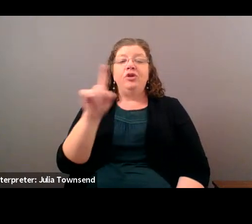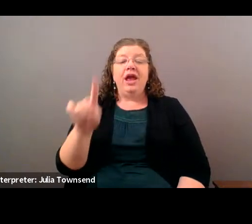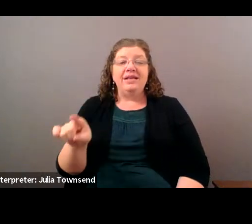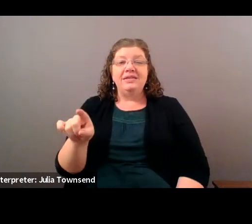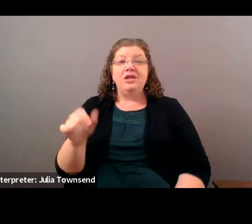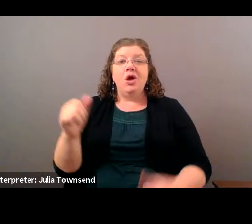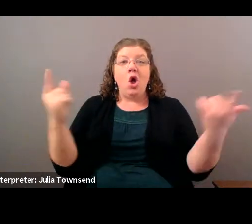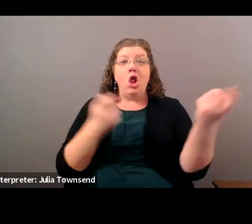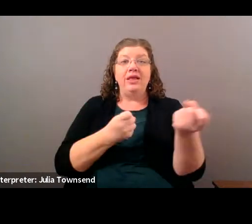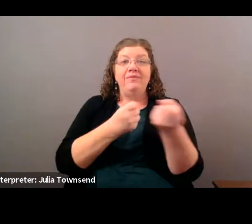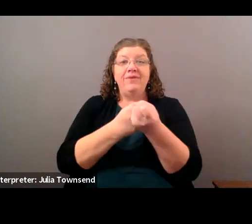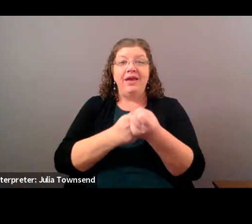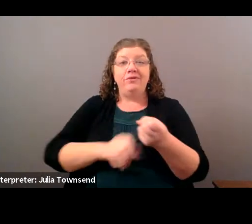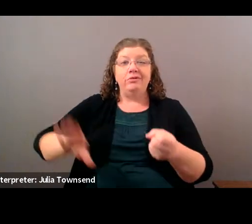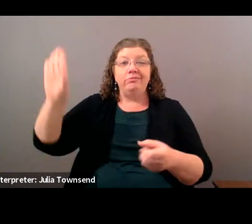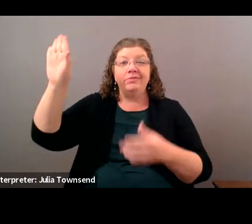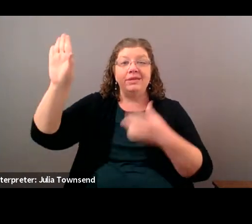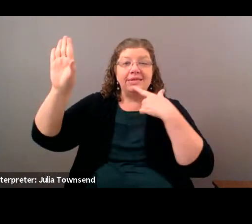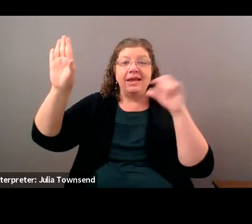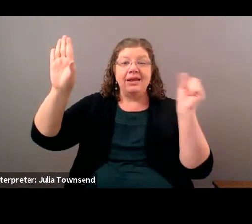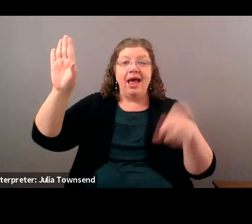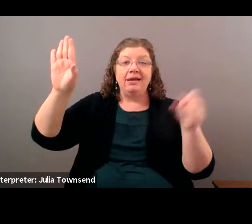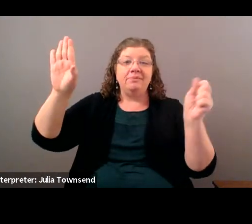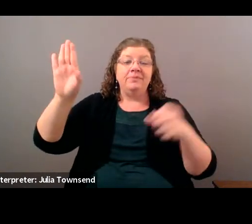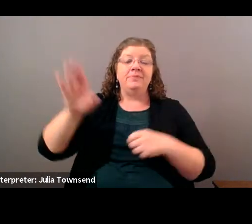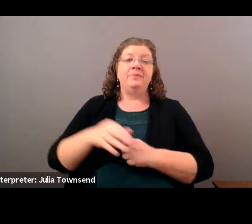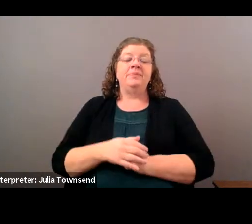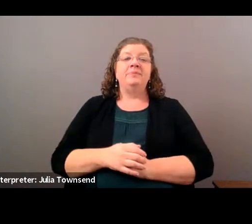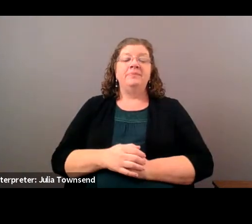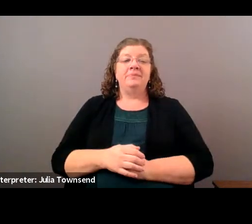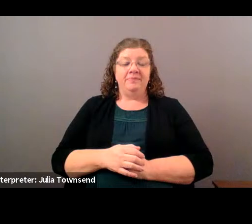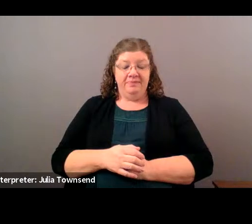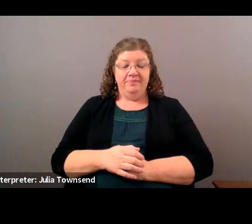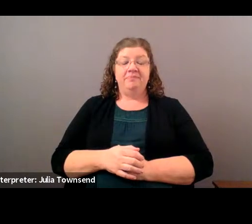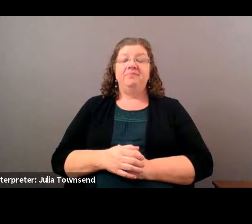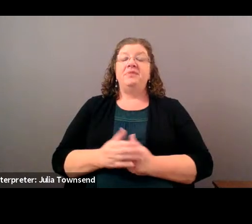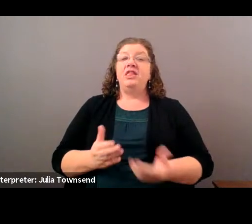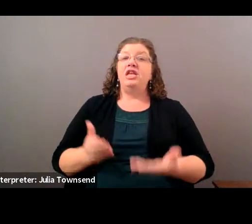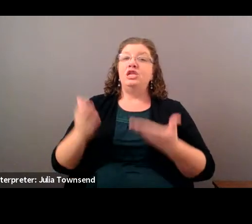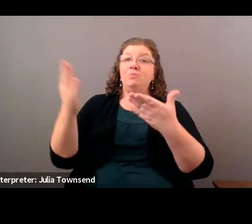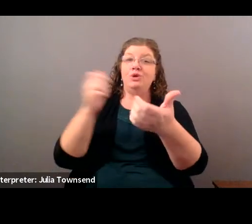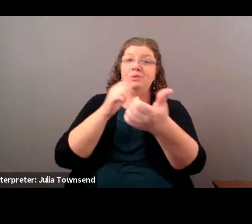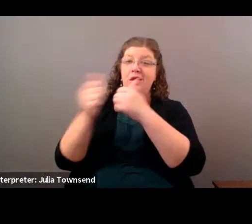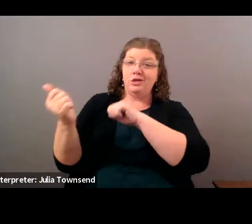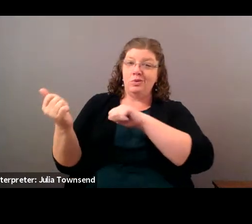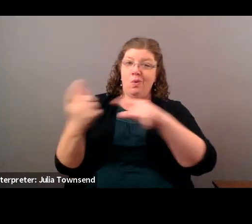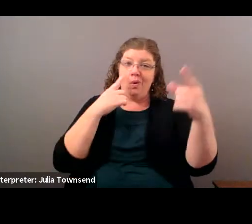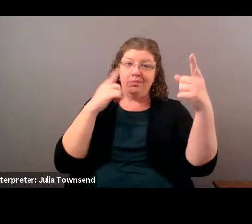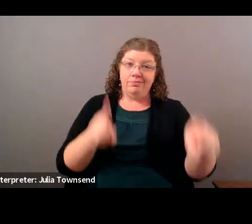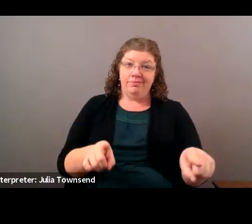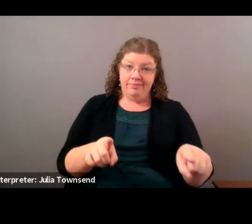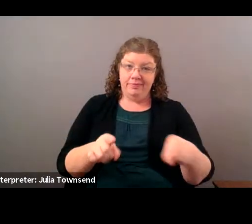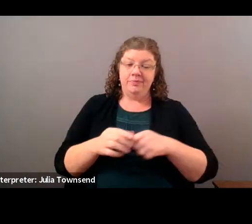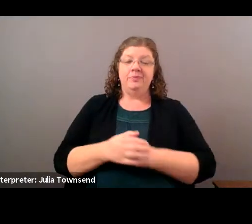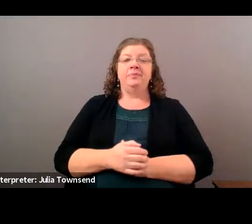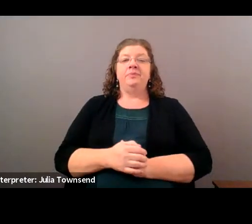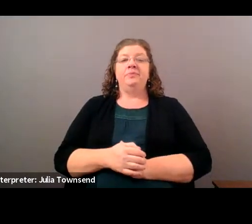please signify by raising your hand and saying aye. Aye. This motion passes unanimously.